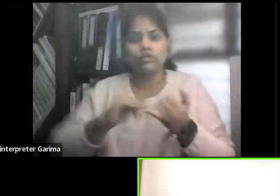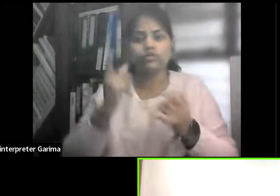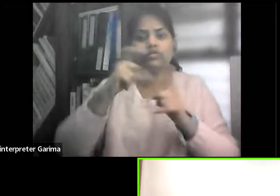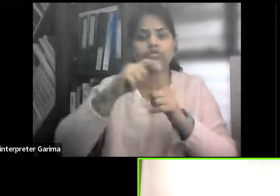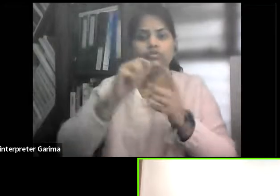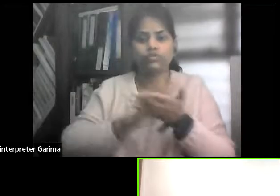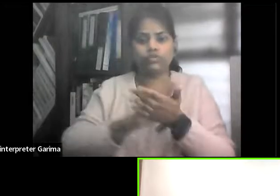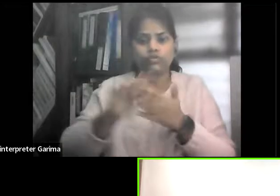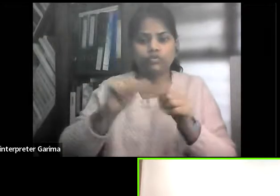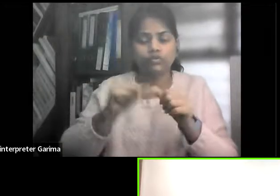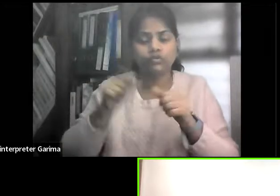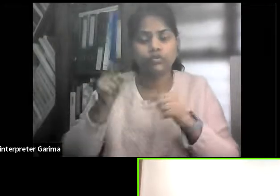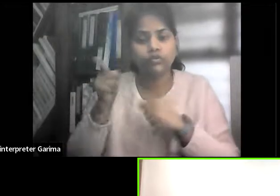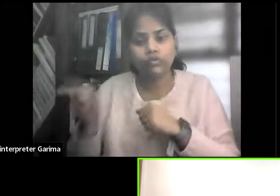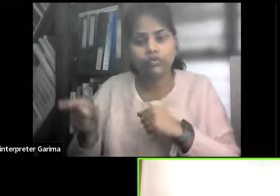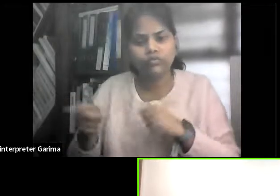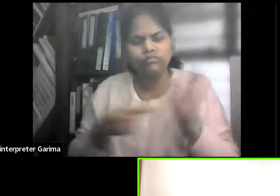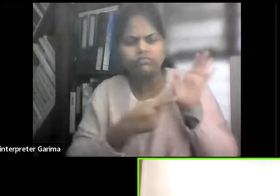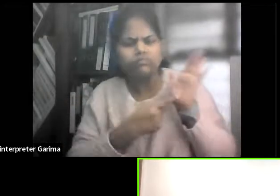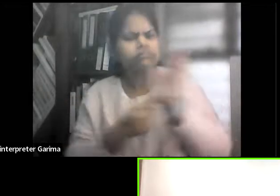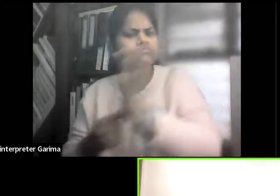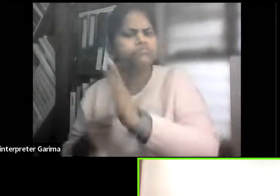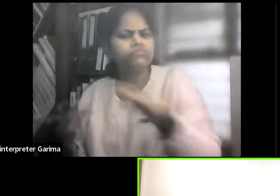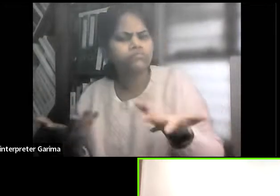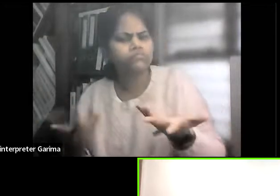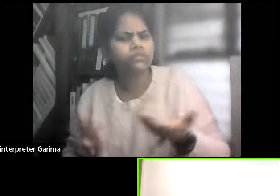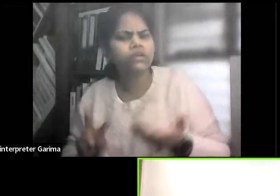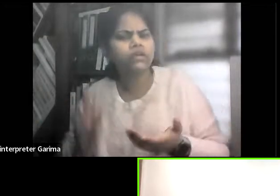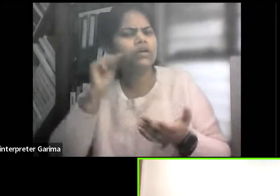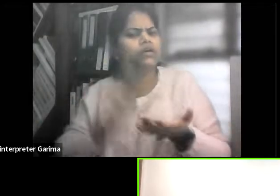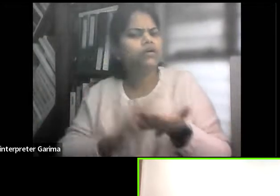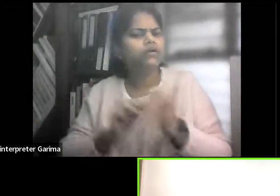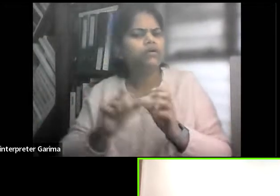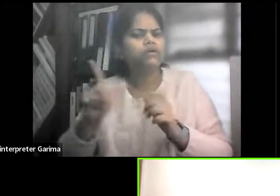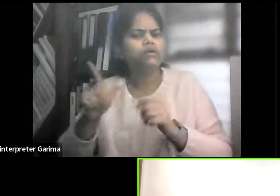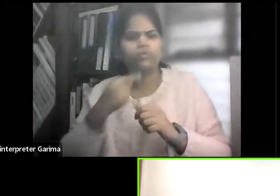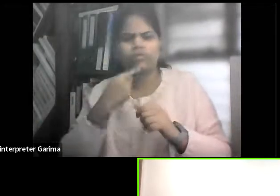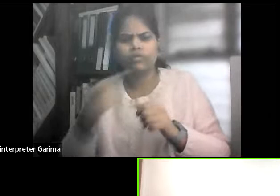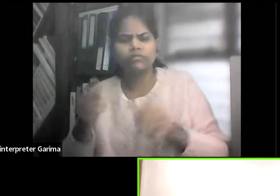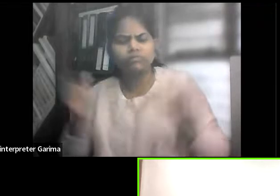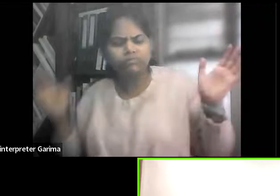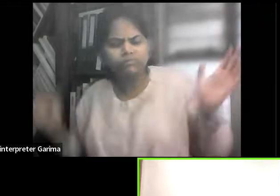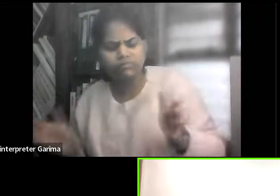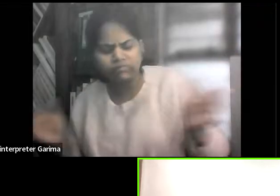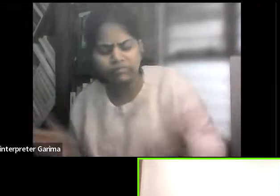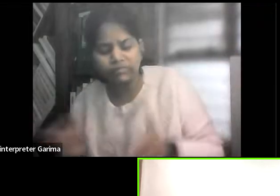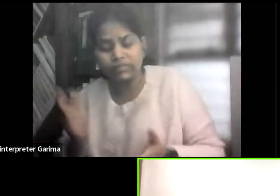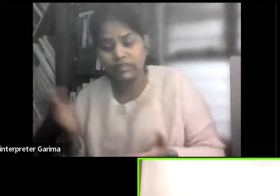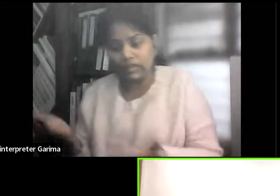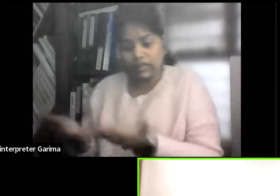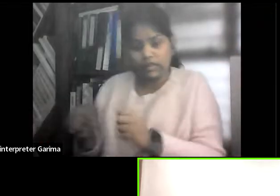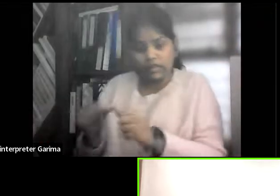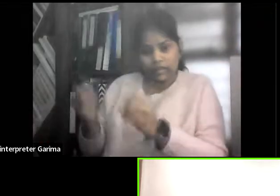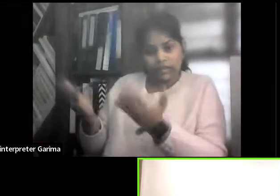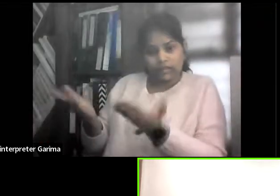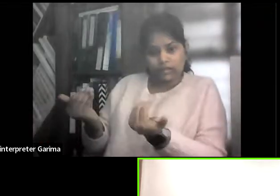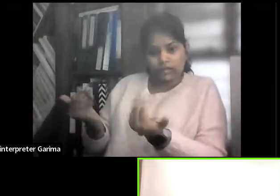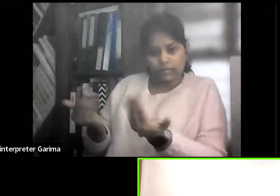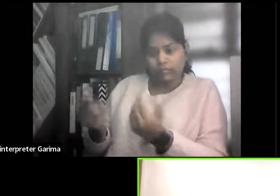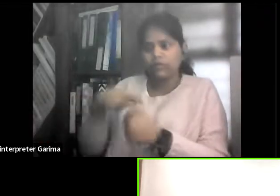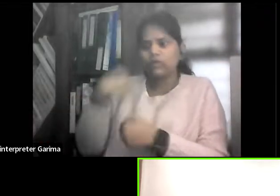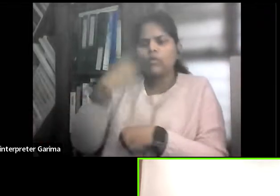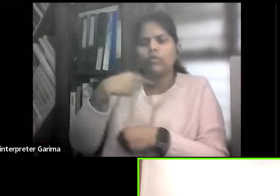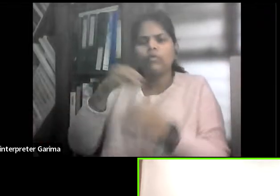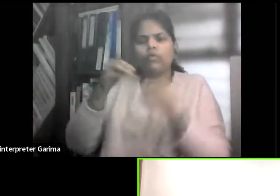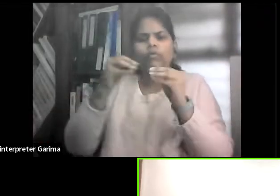and representation. Vimal's work aims to critique the imposed norms of ability that the Bharatanatyam dancer internalized to